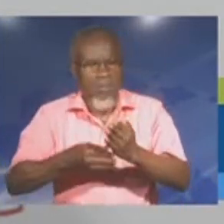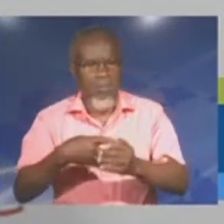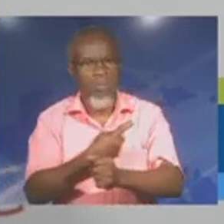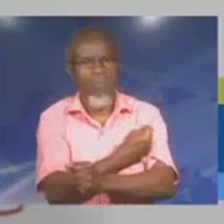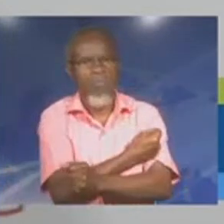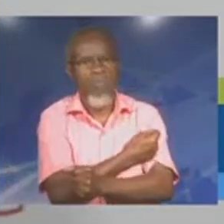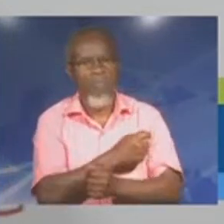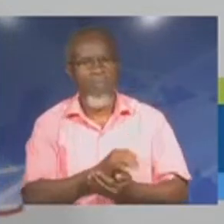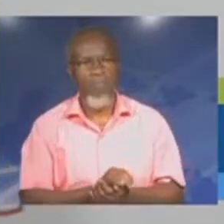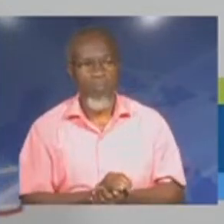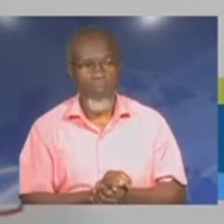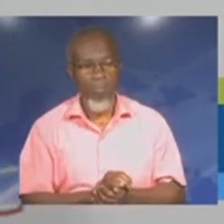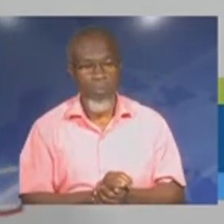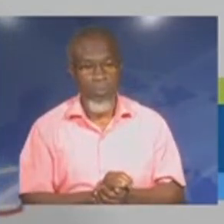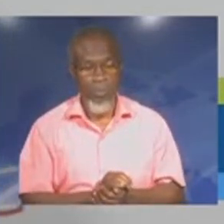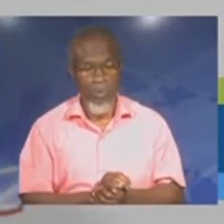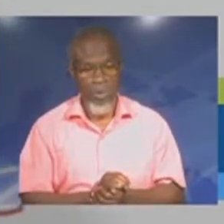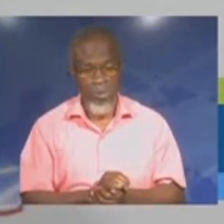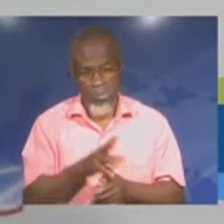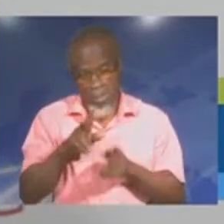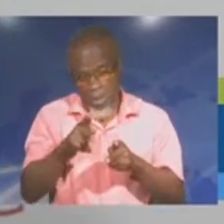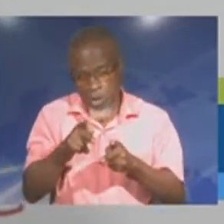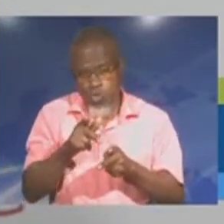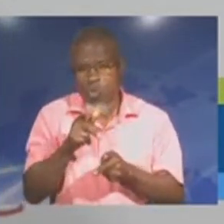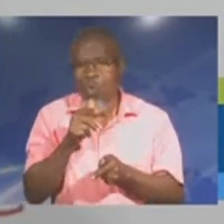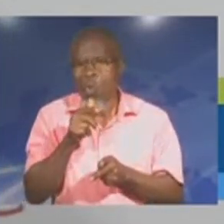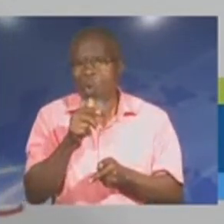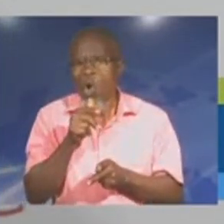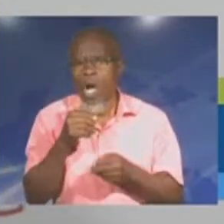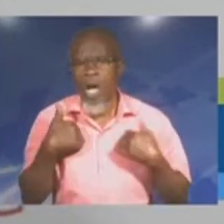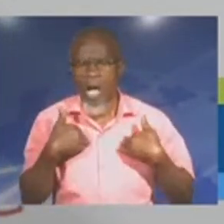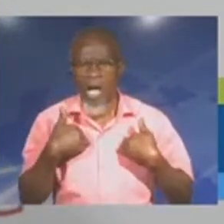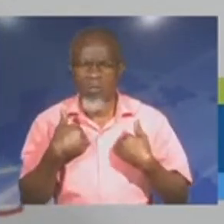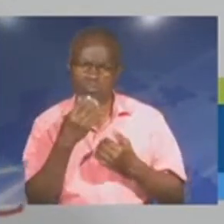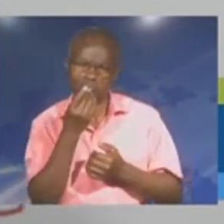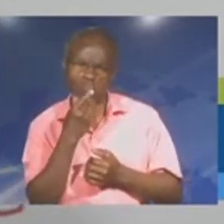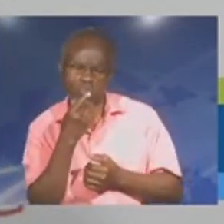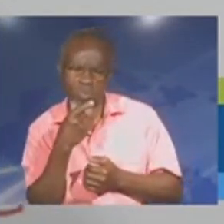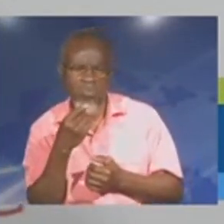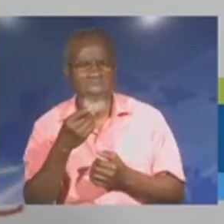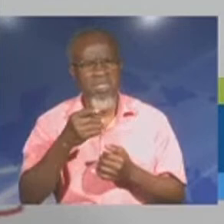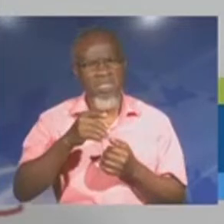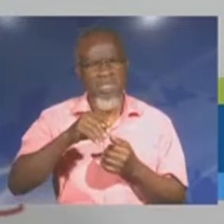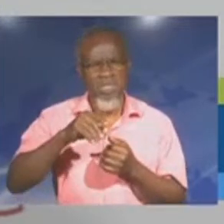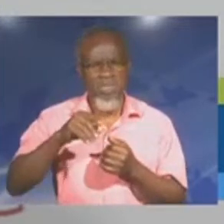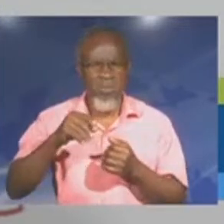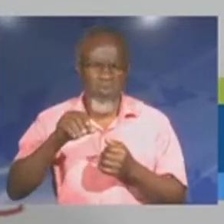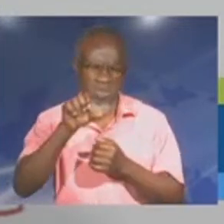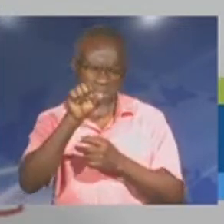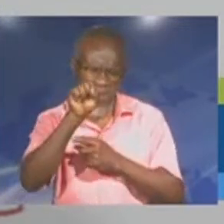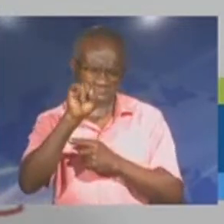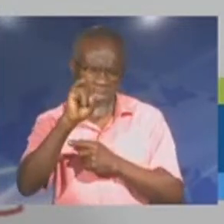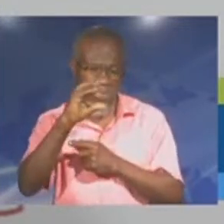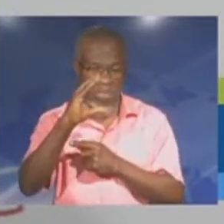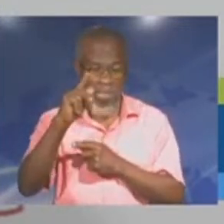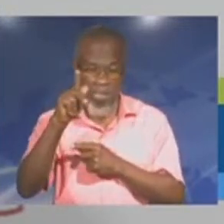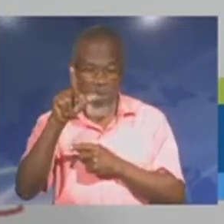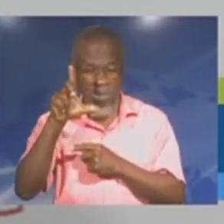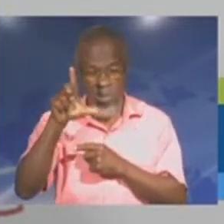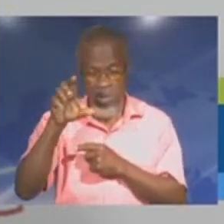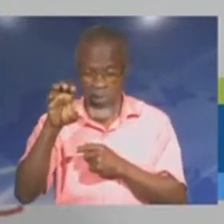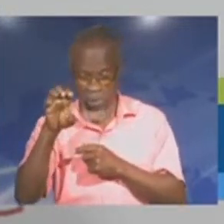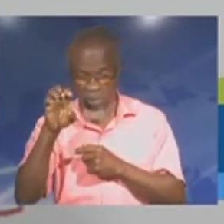are immunocompromised, whether you have diabetes, sickle cell anemia, cardiac